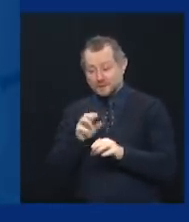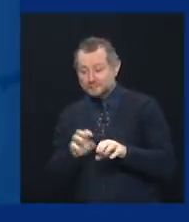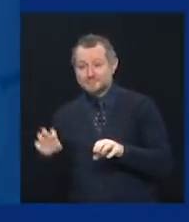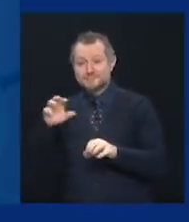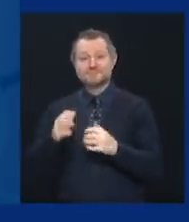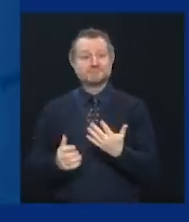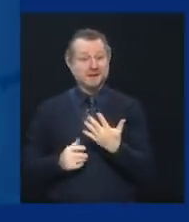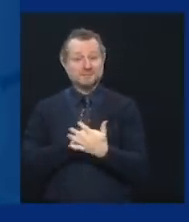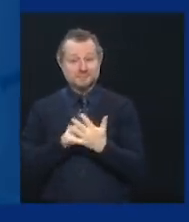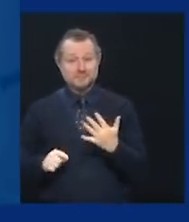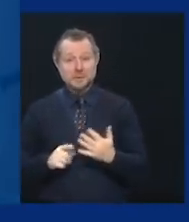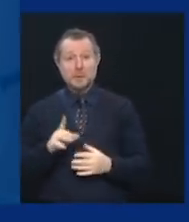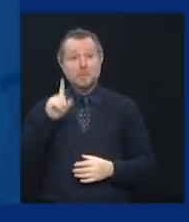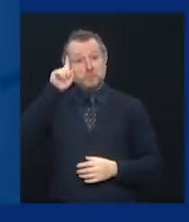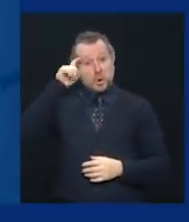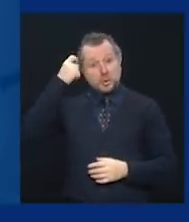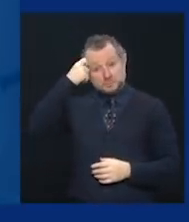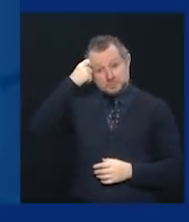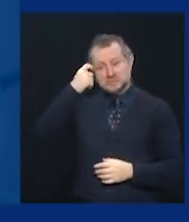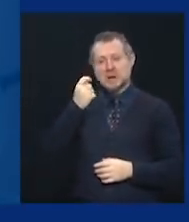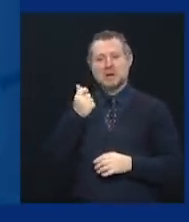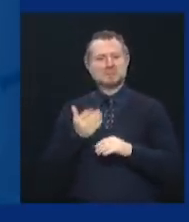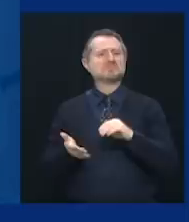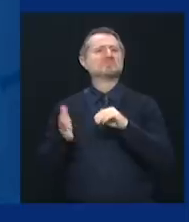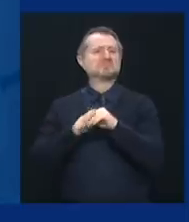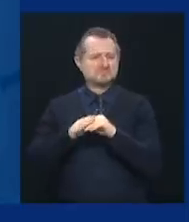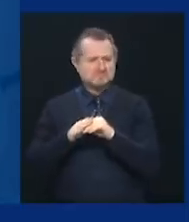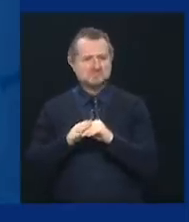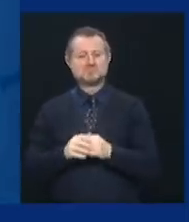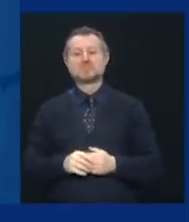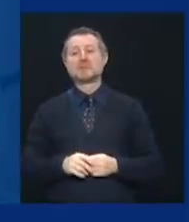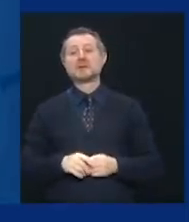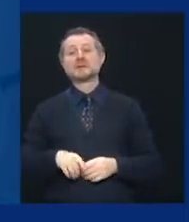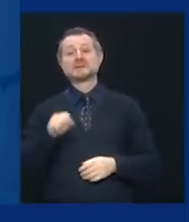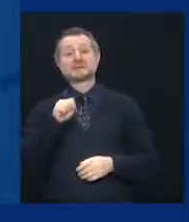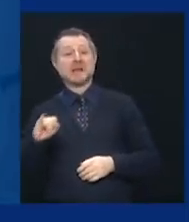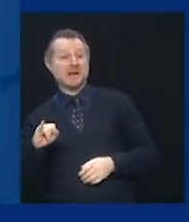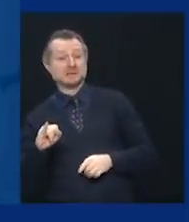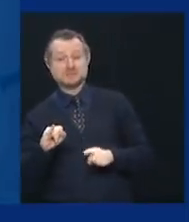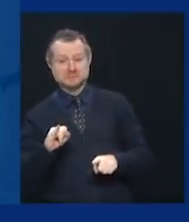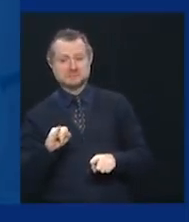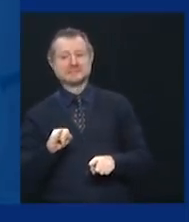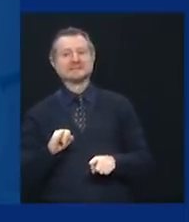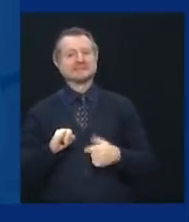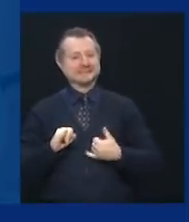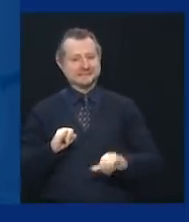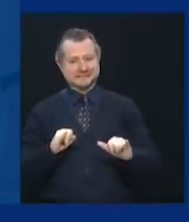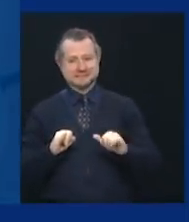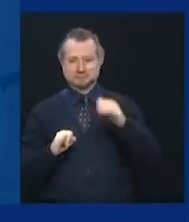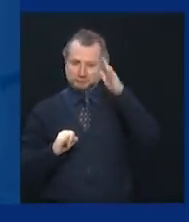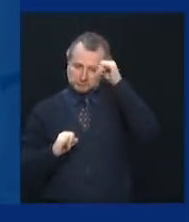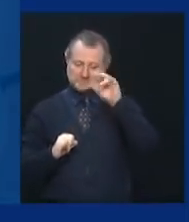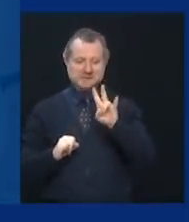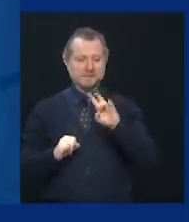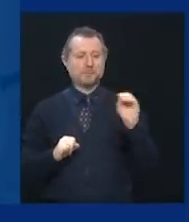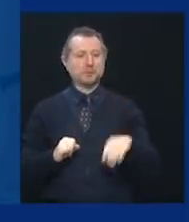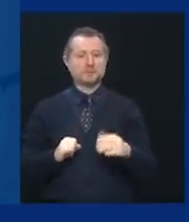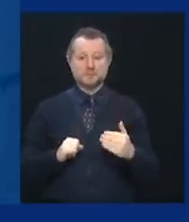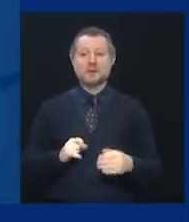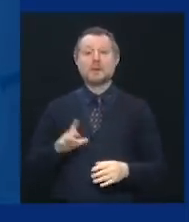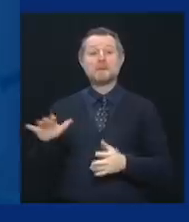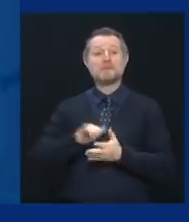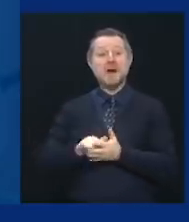the Bronx has ticked up, Staten Island still 7%, Manhattan only